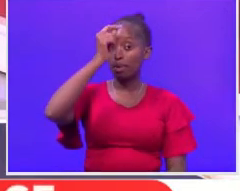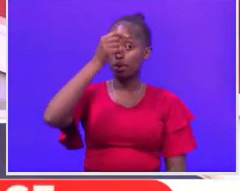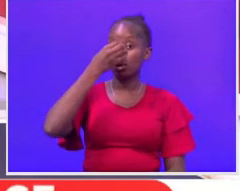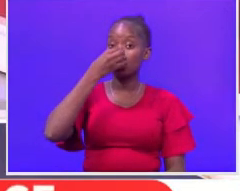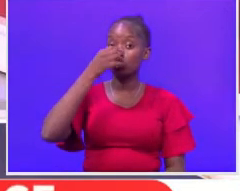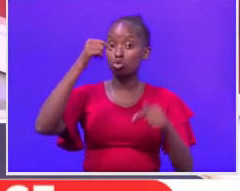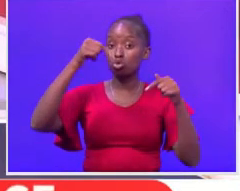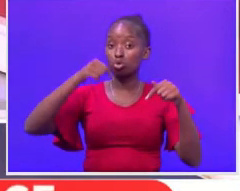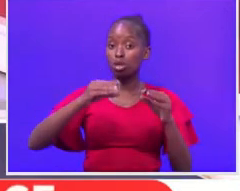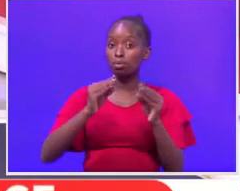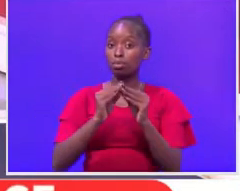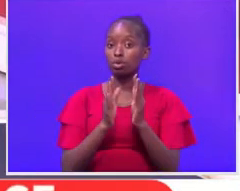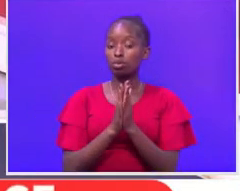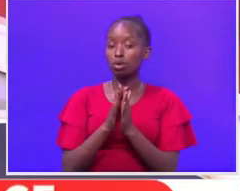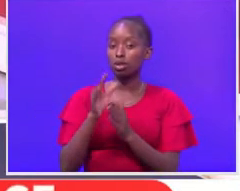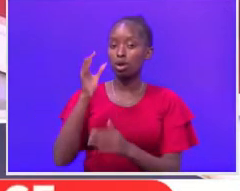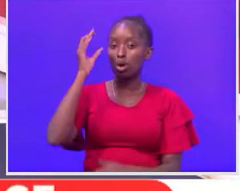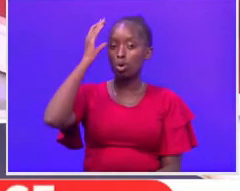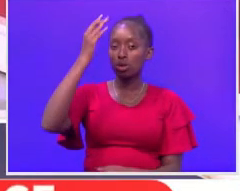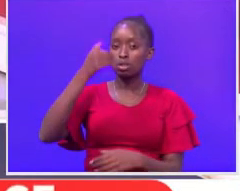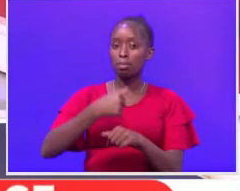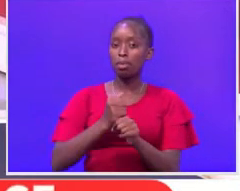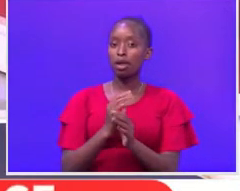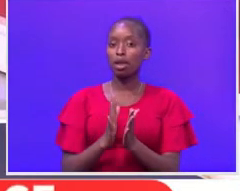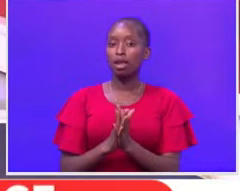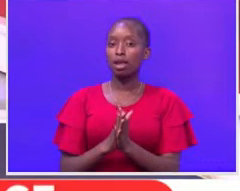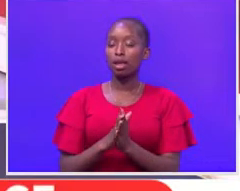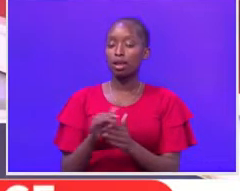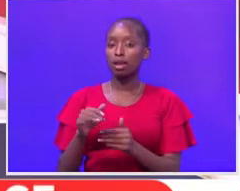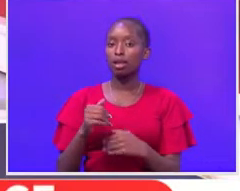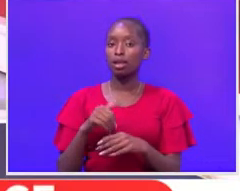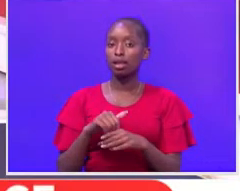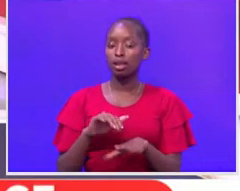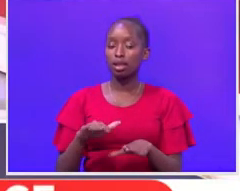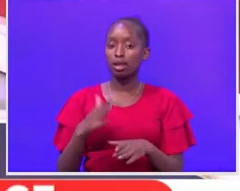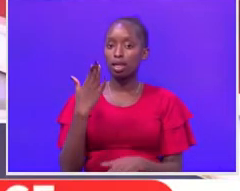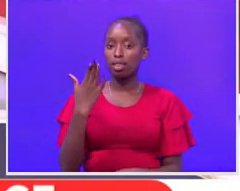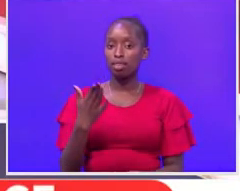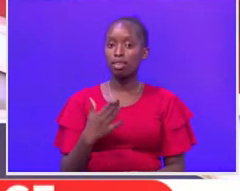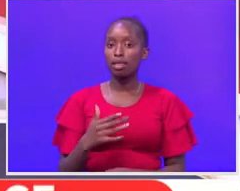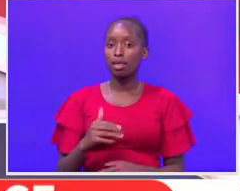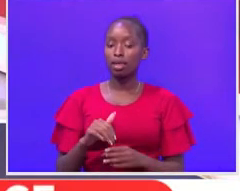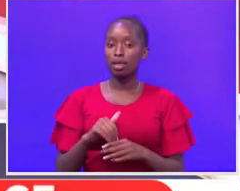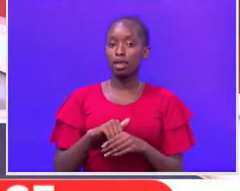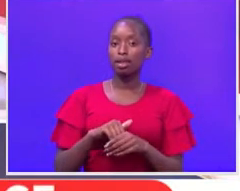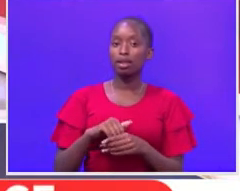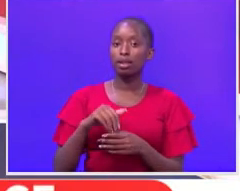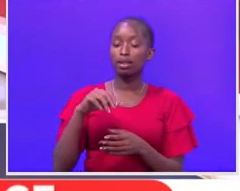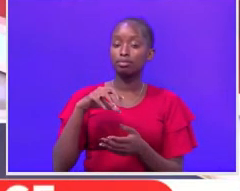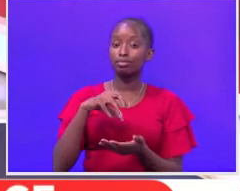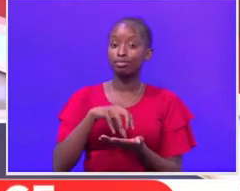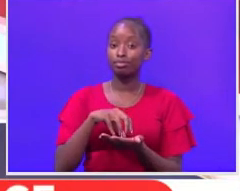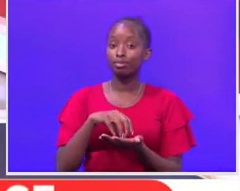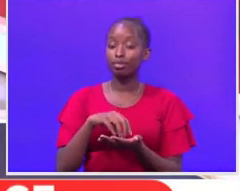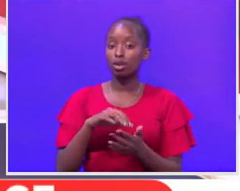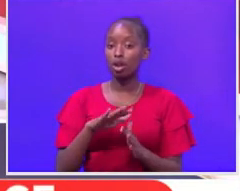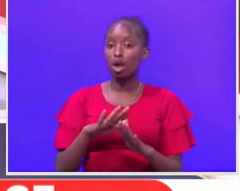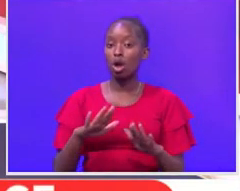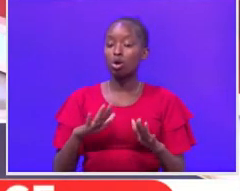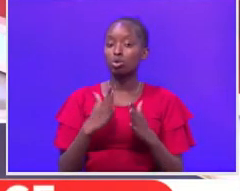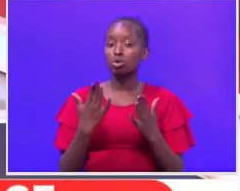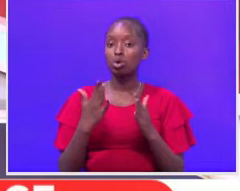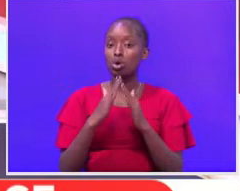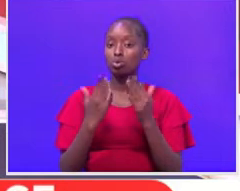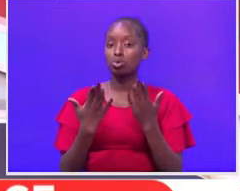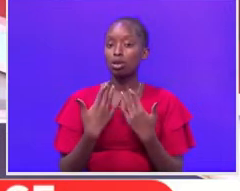with content creators and key stakeholders in the creative and digital space at State House, where he promised the creators